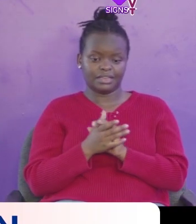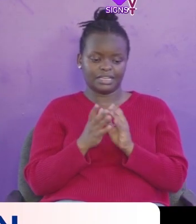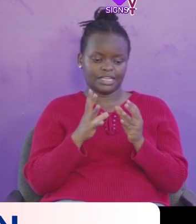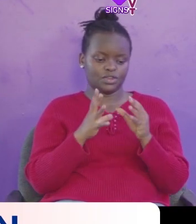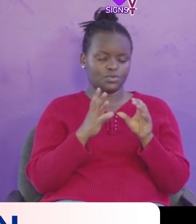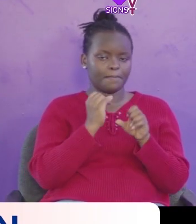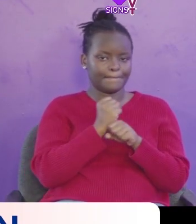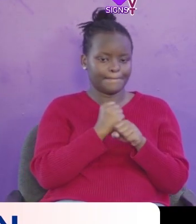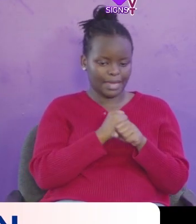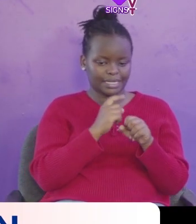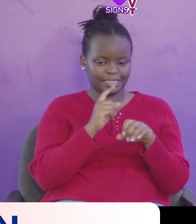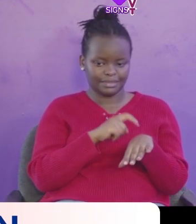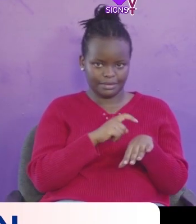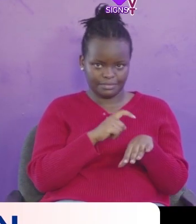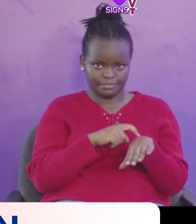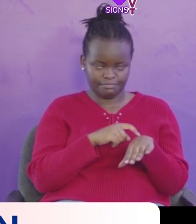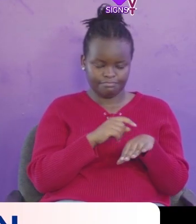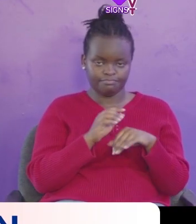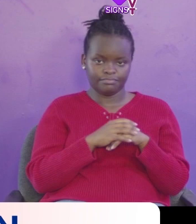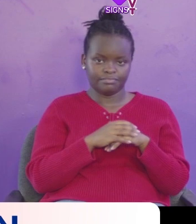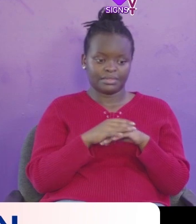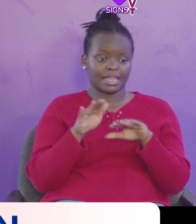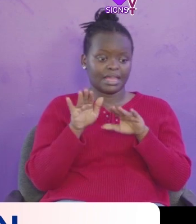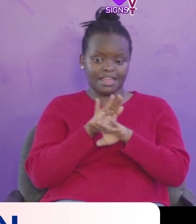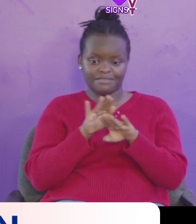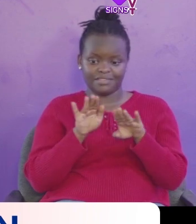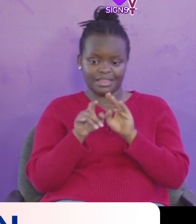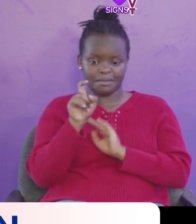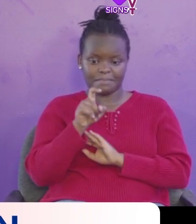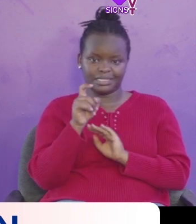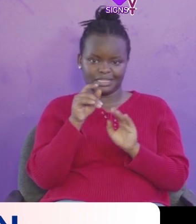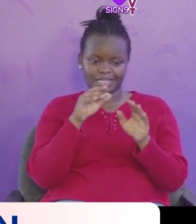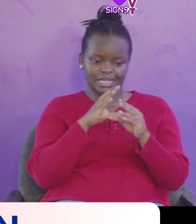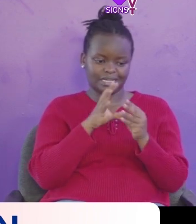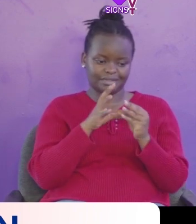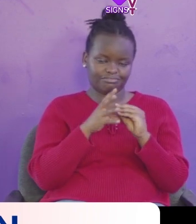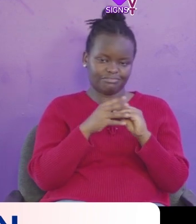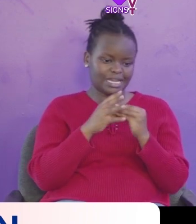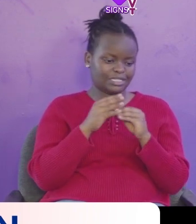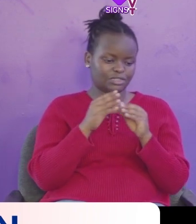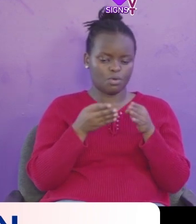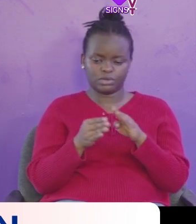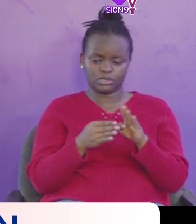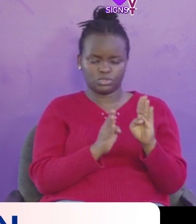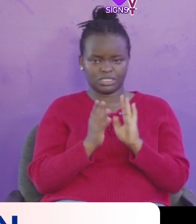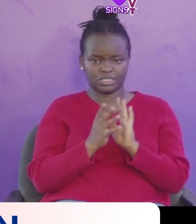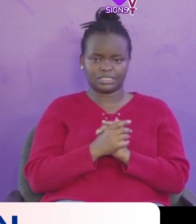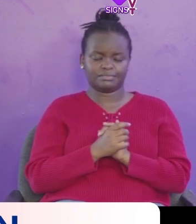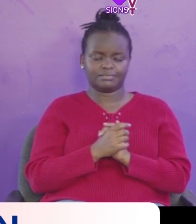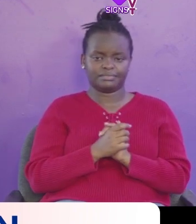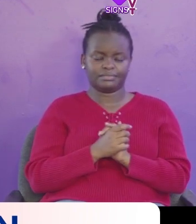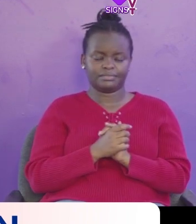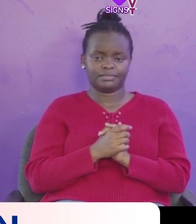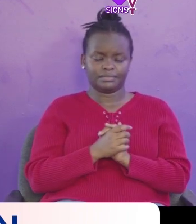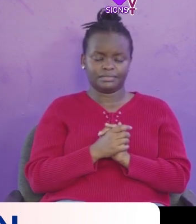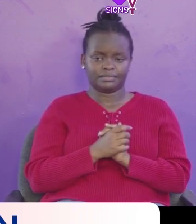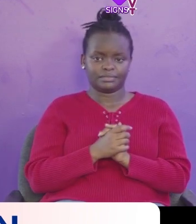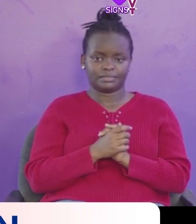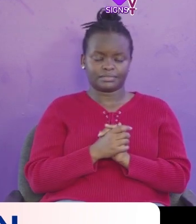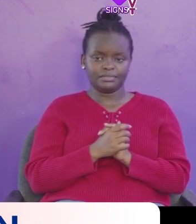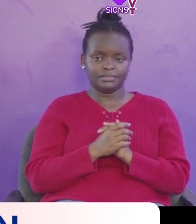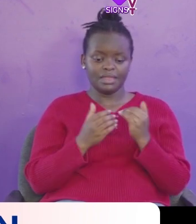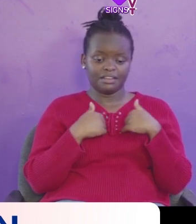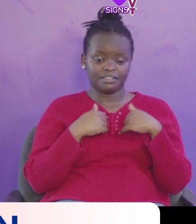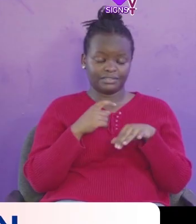time. For everything you create a chance. For everything that where is there's time